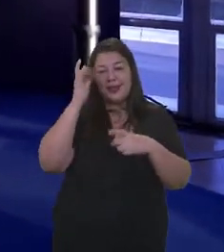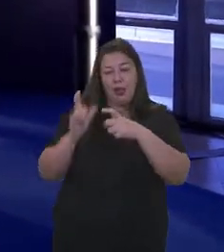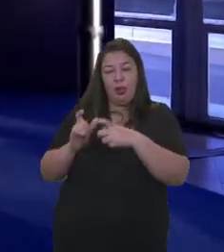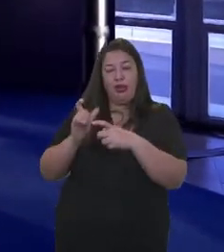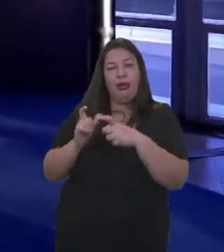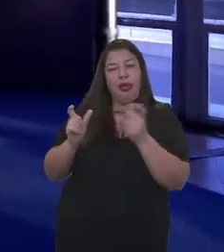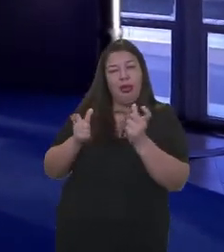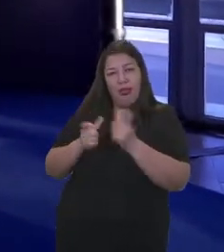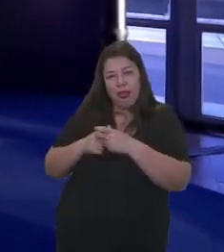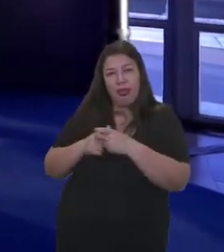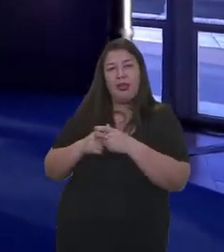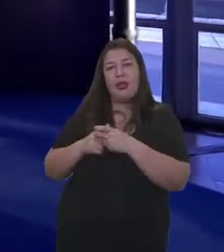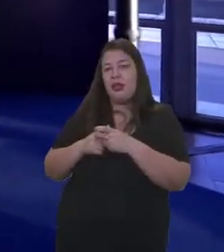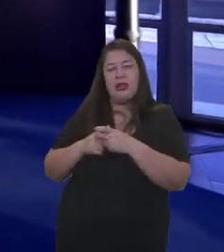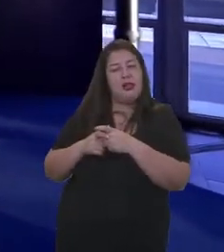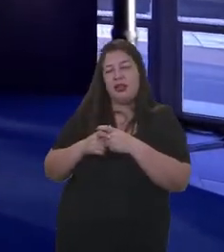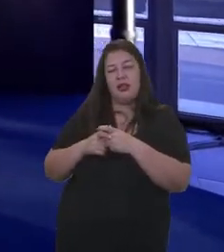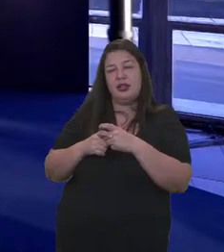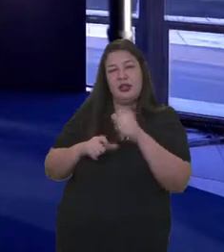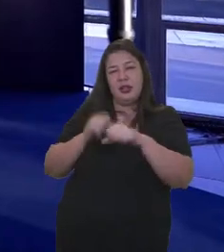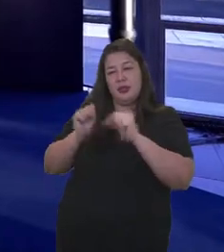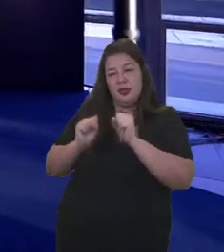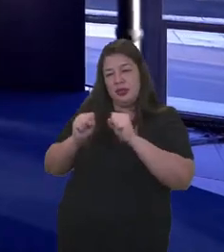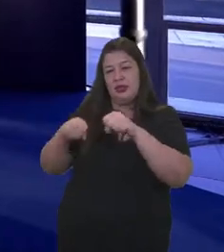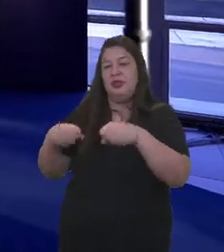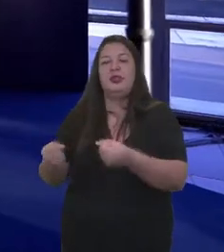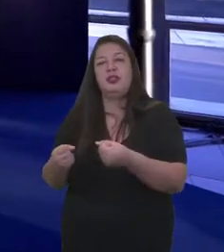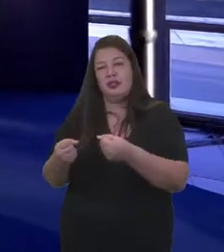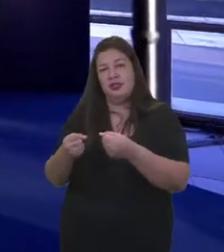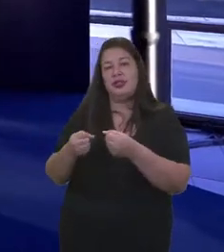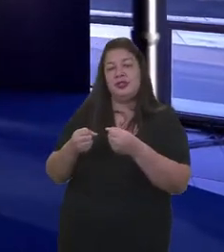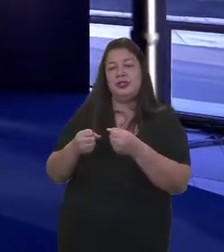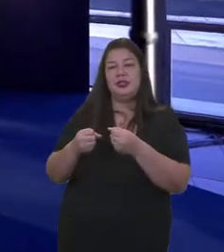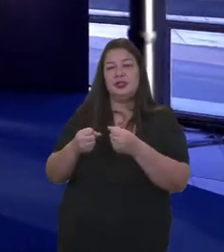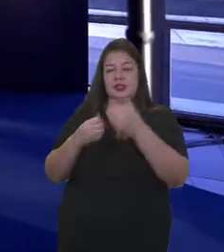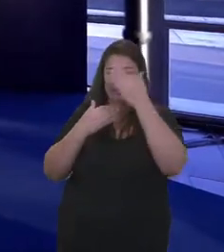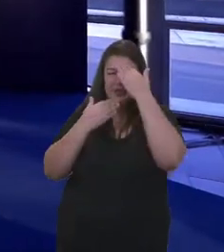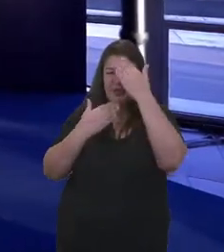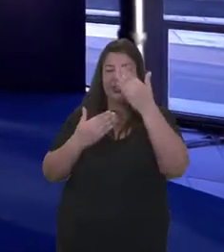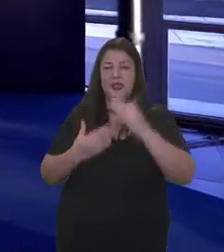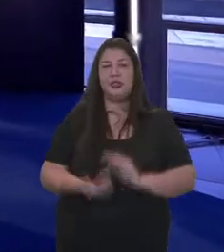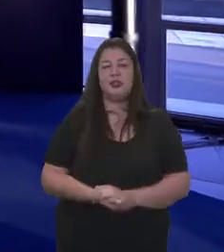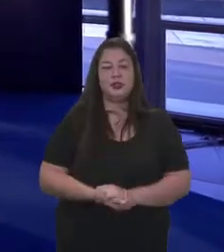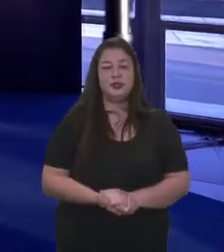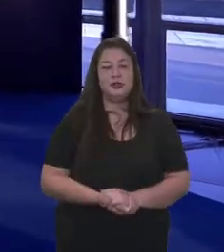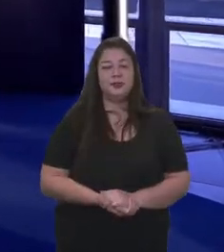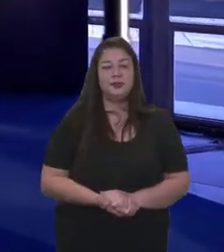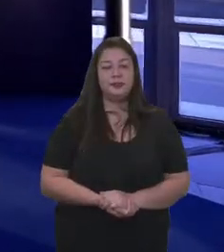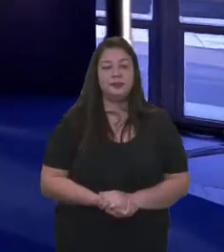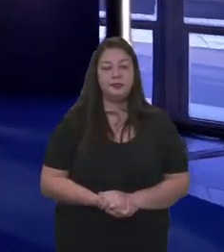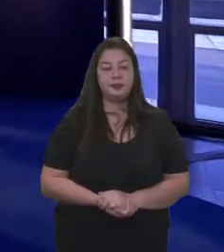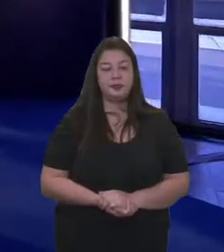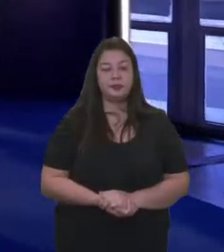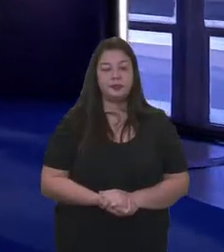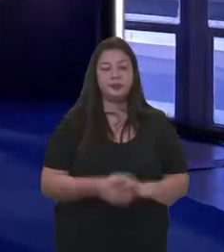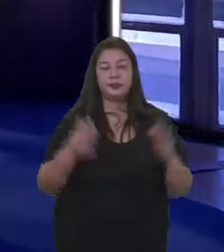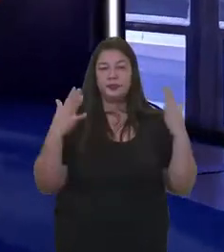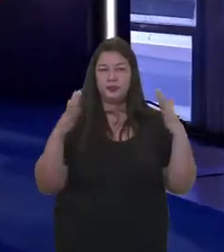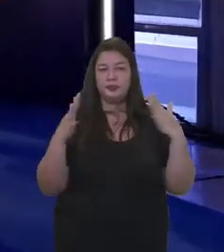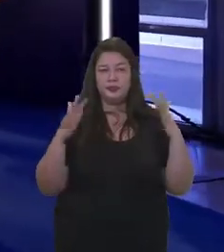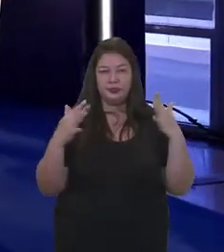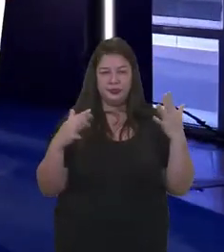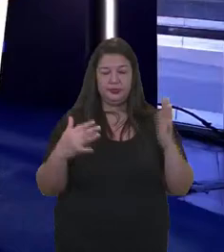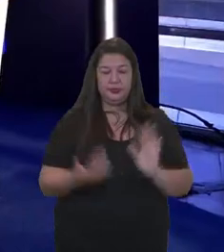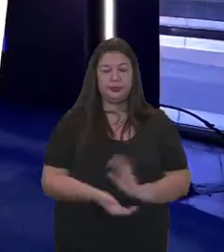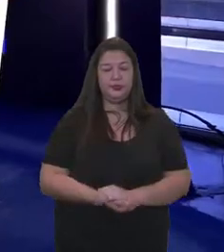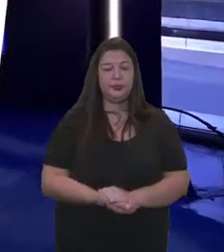a micro potentiality that will build the wealth of all these companies. My thanks to